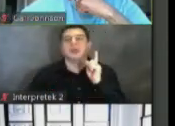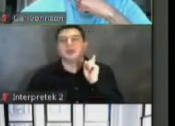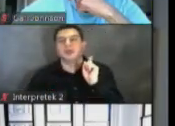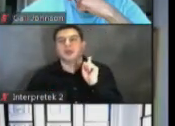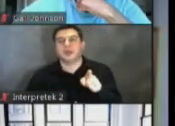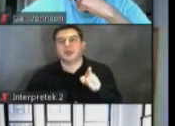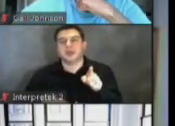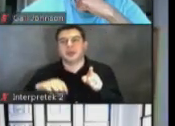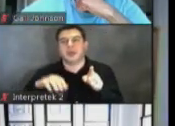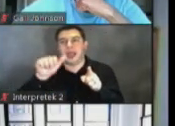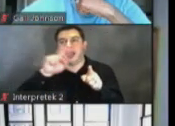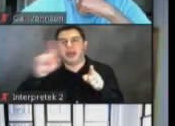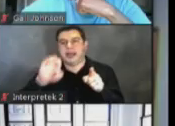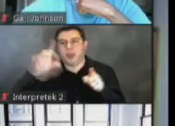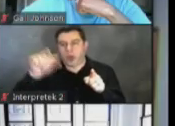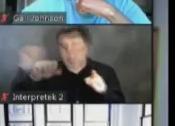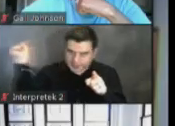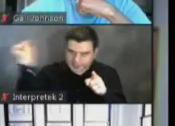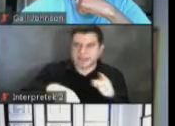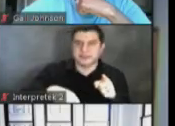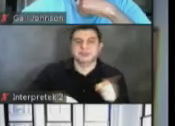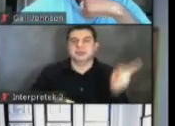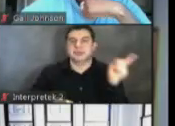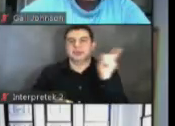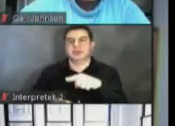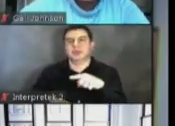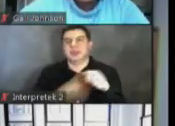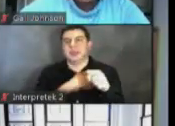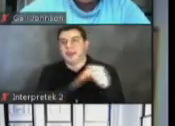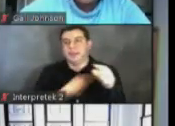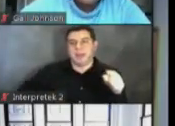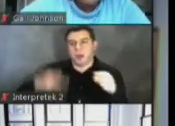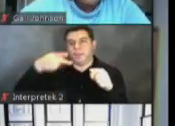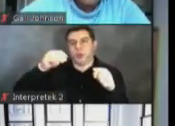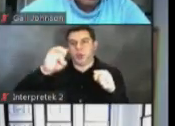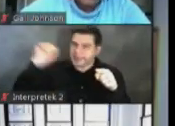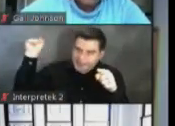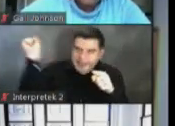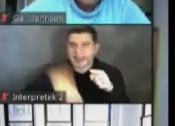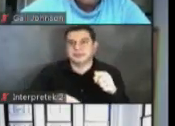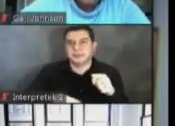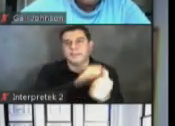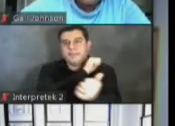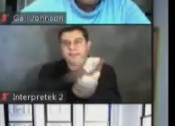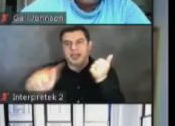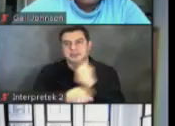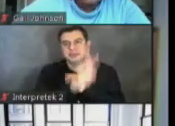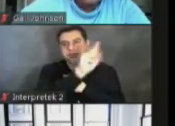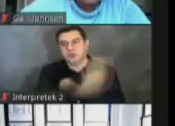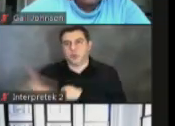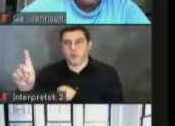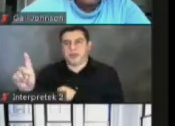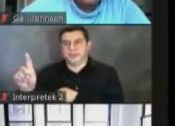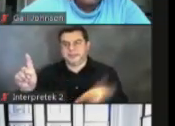Aye. Mayor Poe. Aye, that motion passes 6-1 with Johnson in dissent. Next item, please.